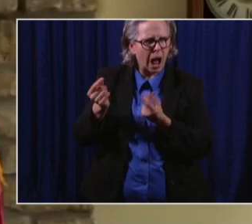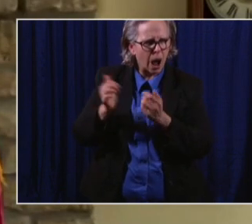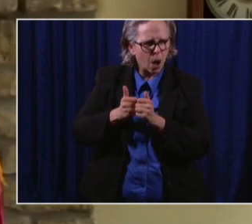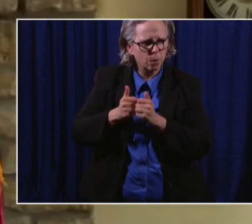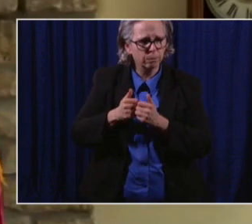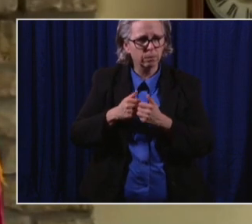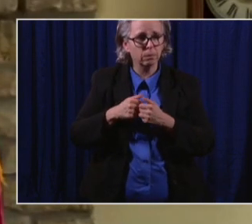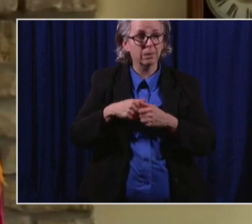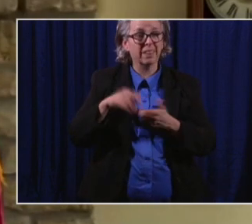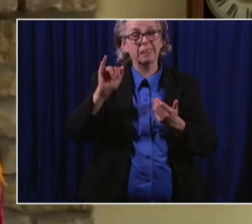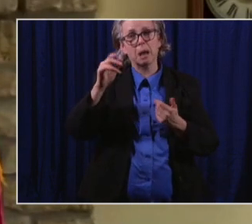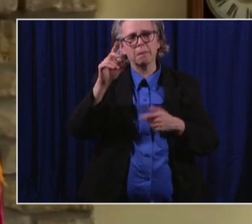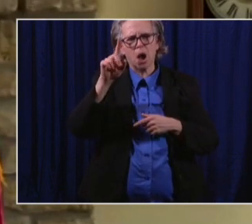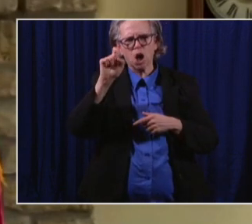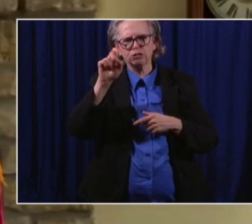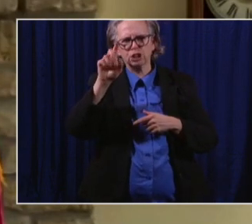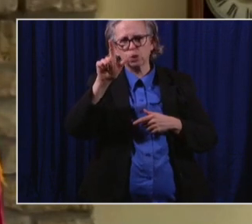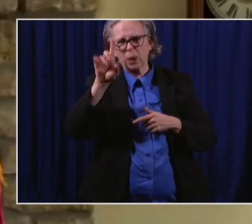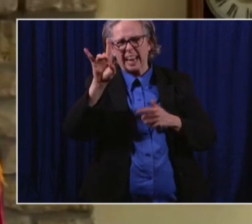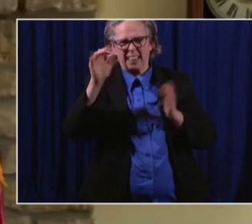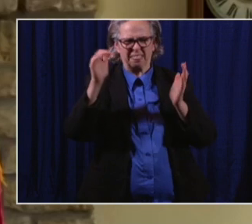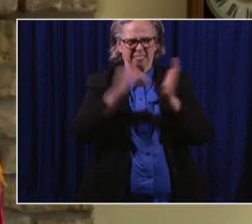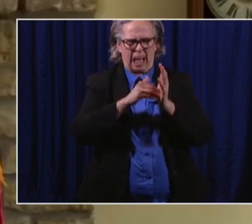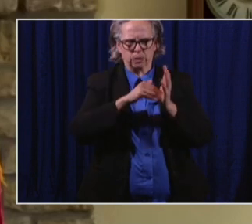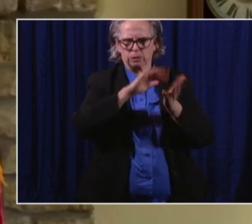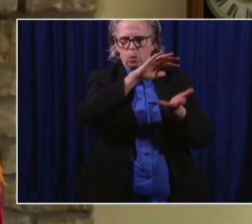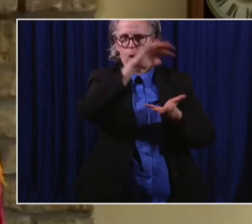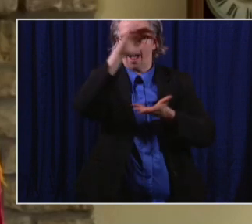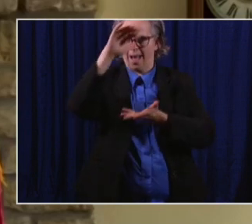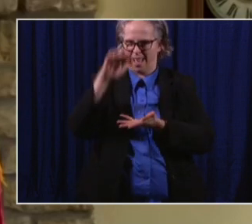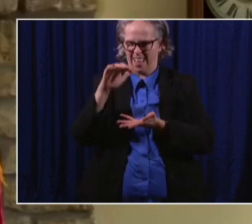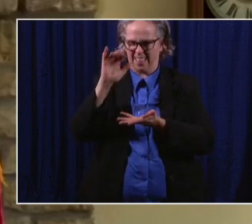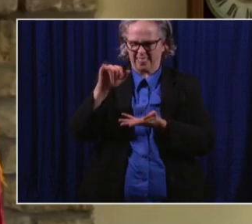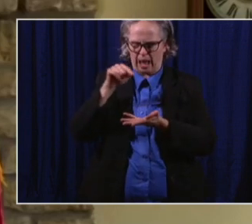128,000 of these tests, we believe, every 7 to 10 days.